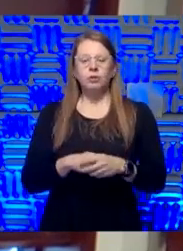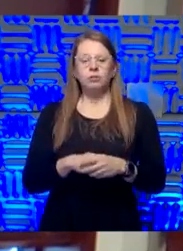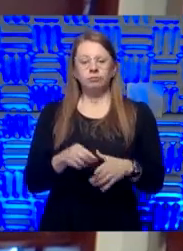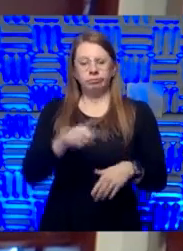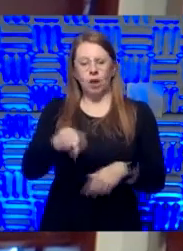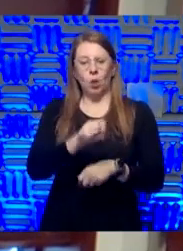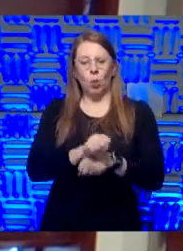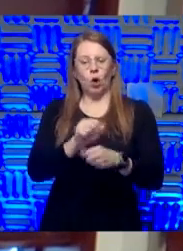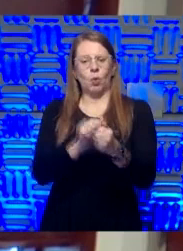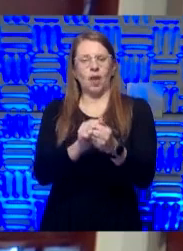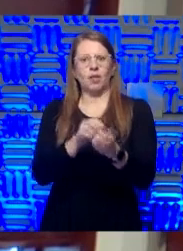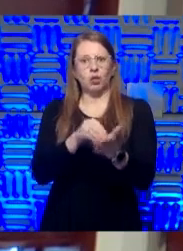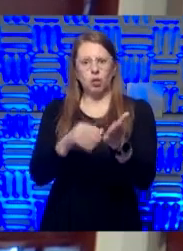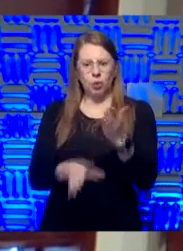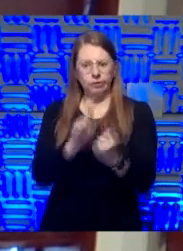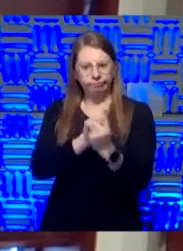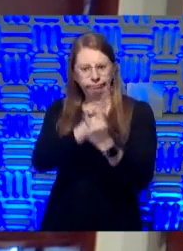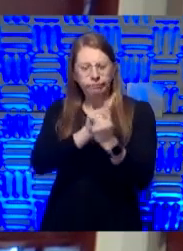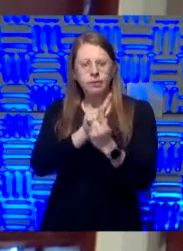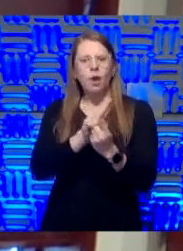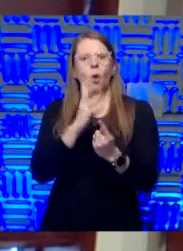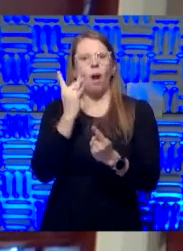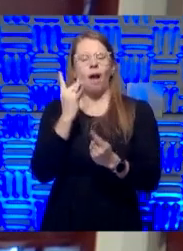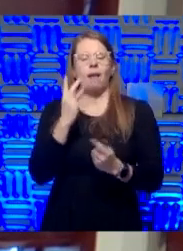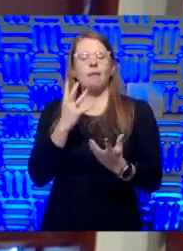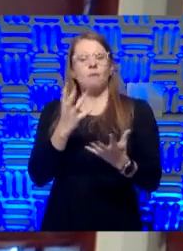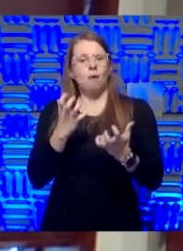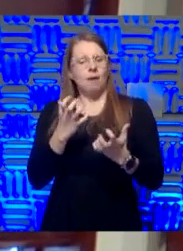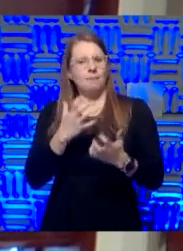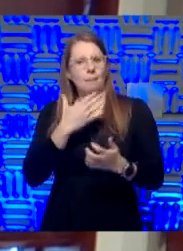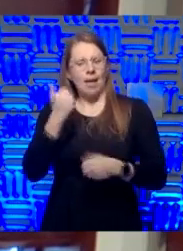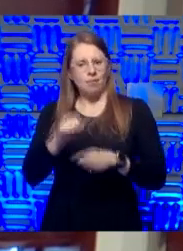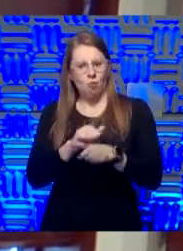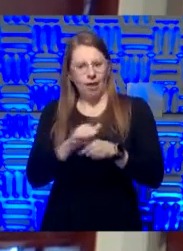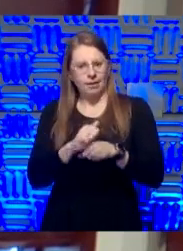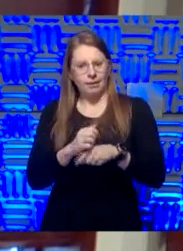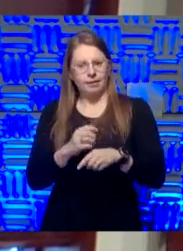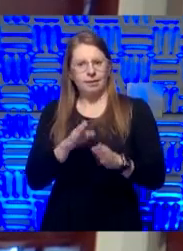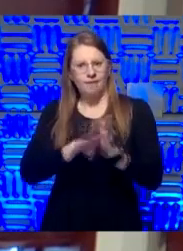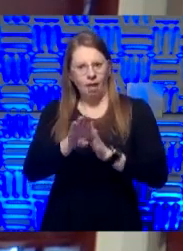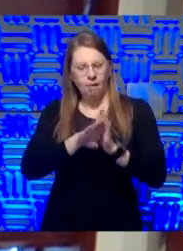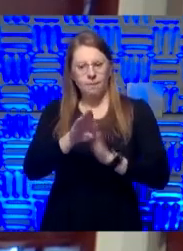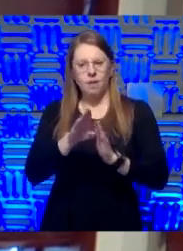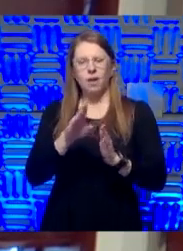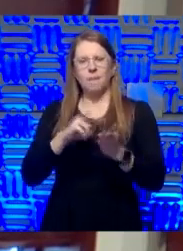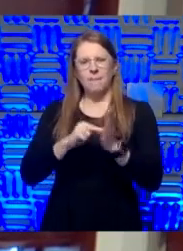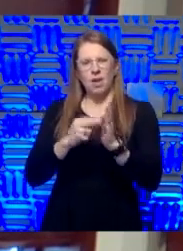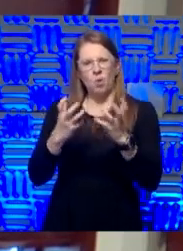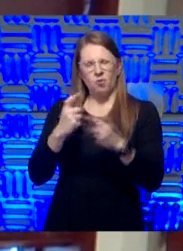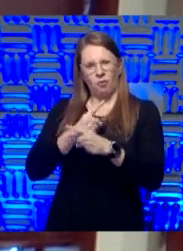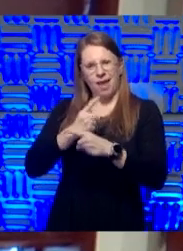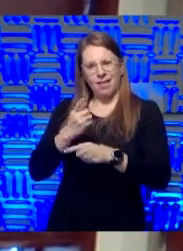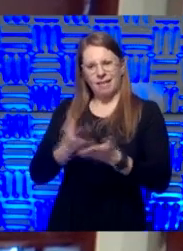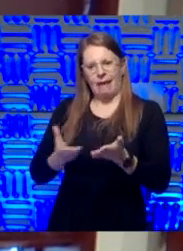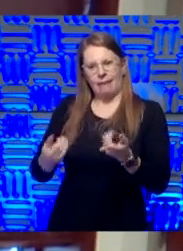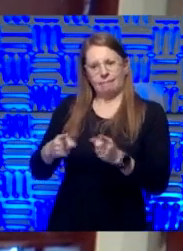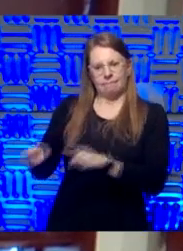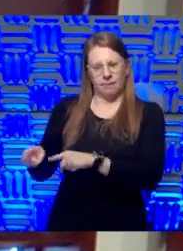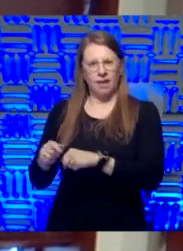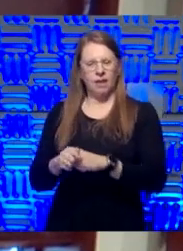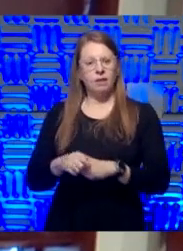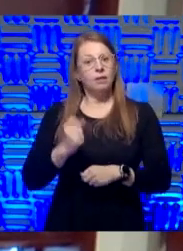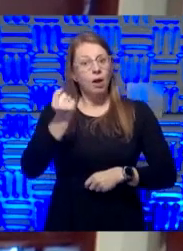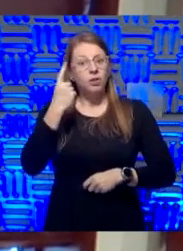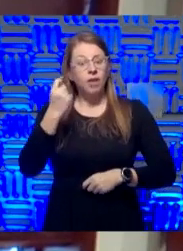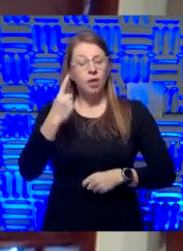those best practices can be developed. And really, there's a clamoring for doing the right thing and for understanding what is the right